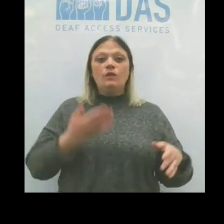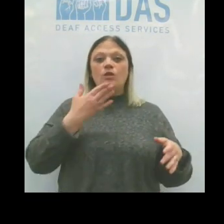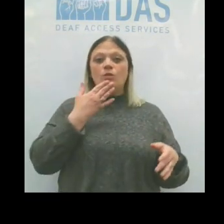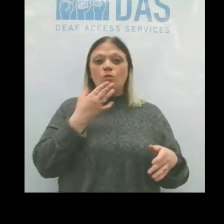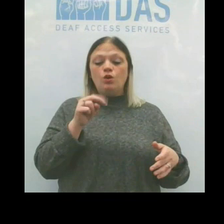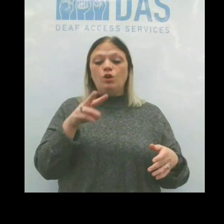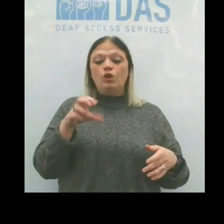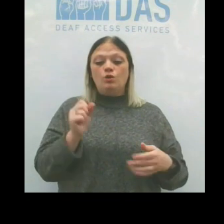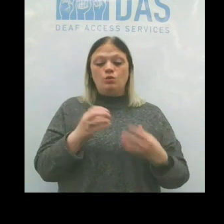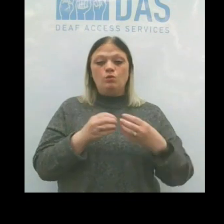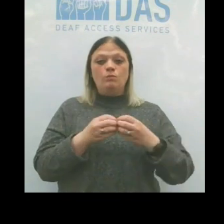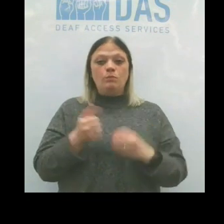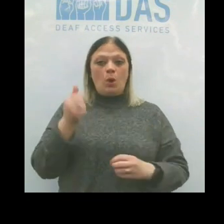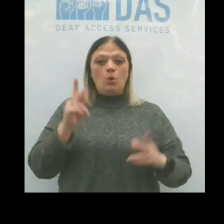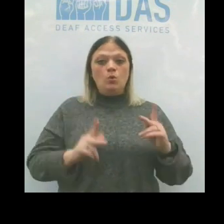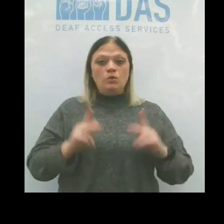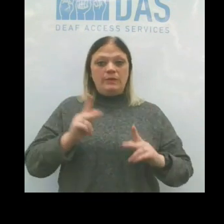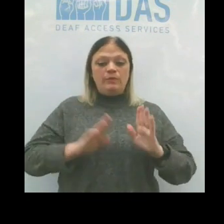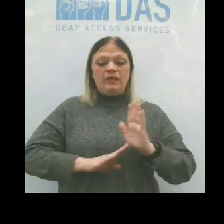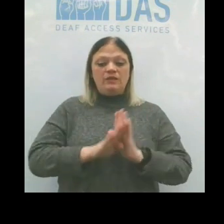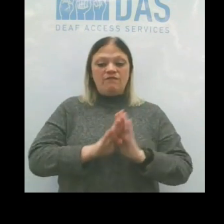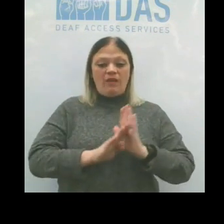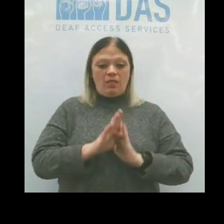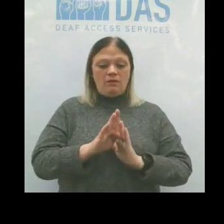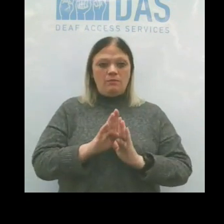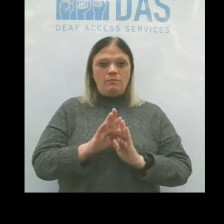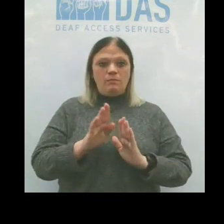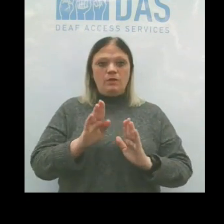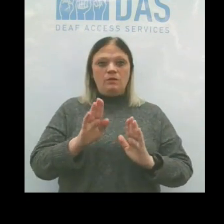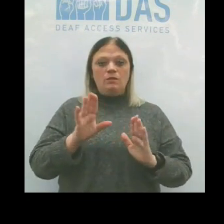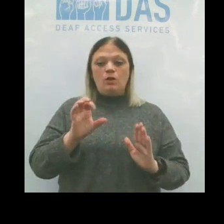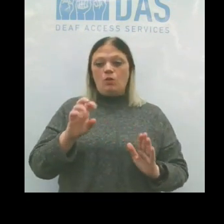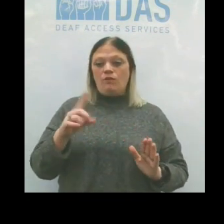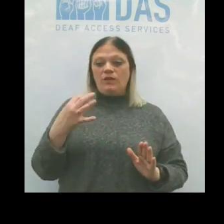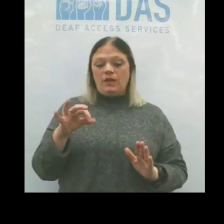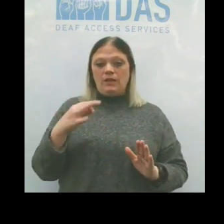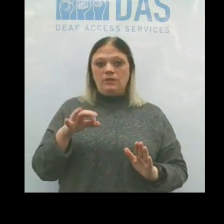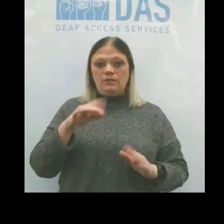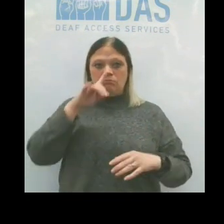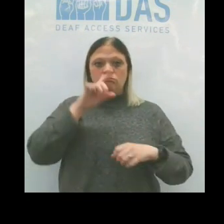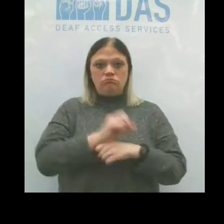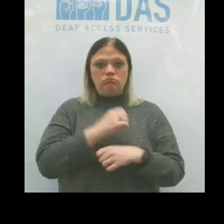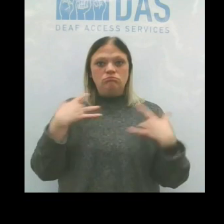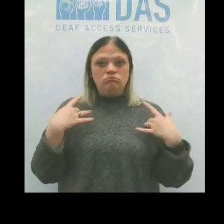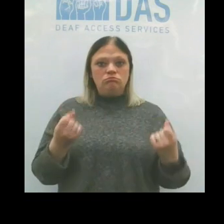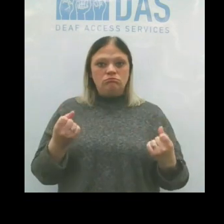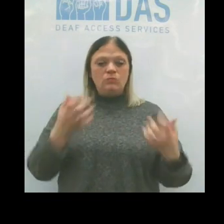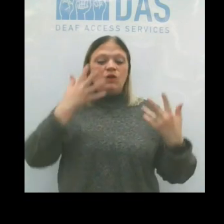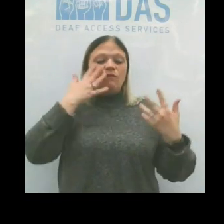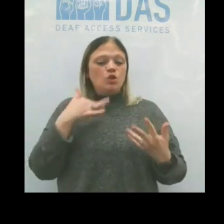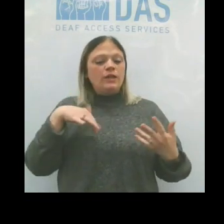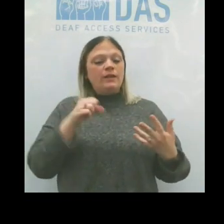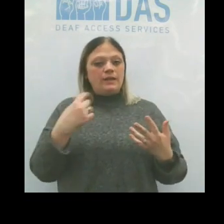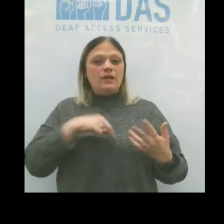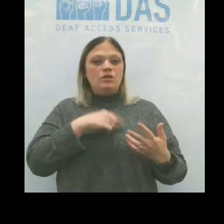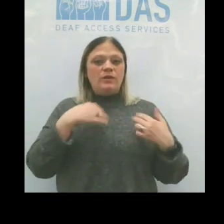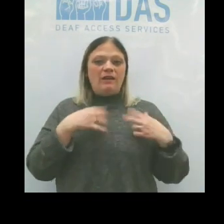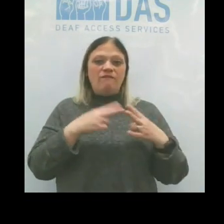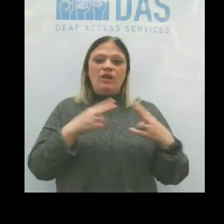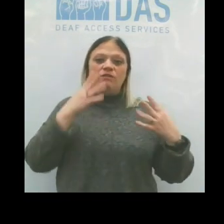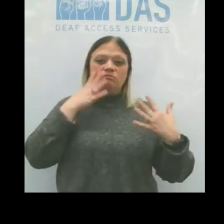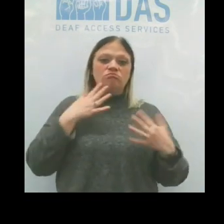is that most people who develop COVID-19 do recover, although unfortunately we have some deaths that are very, very